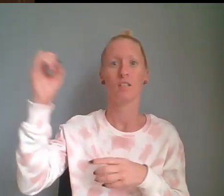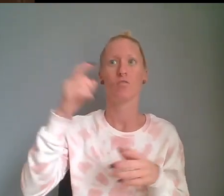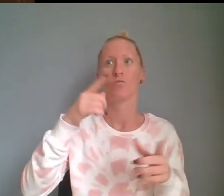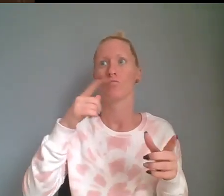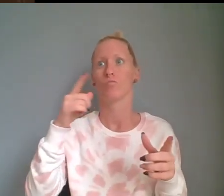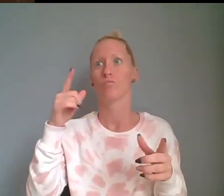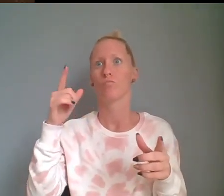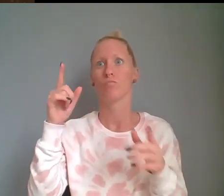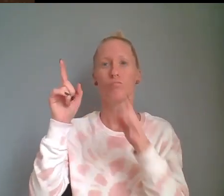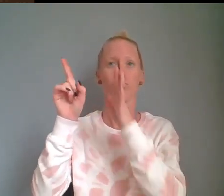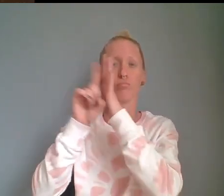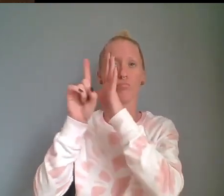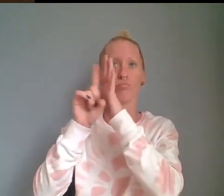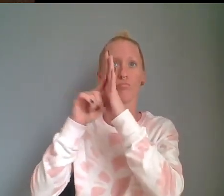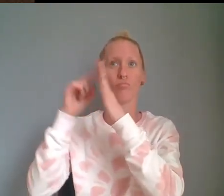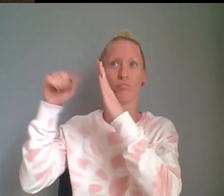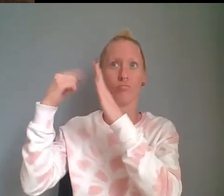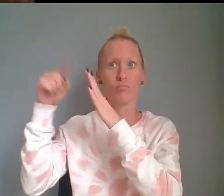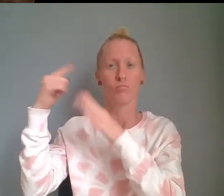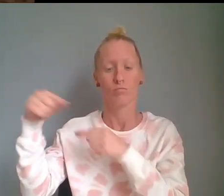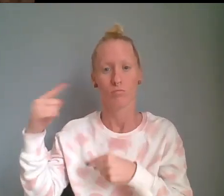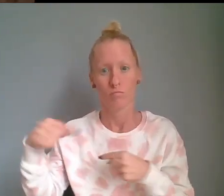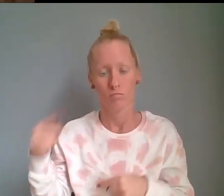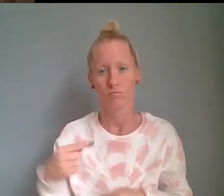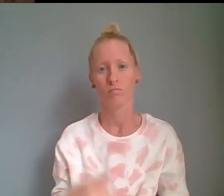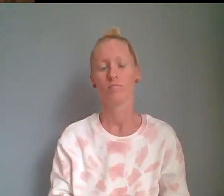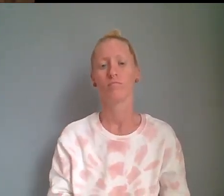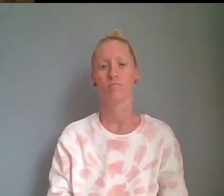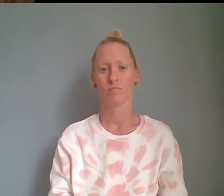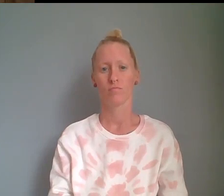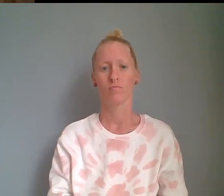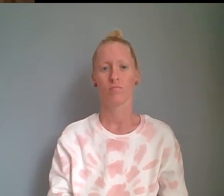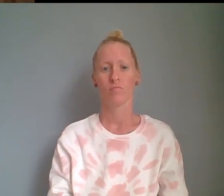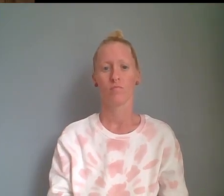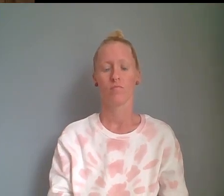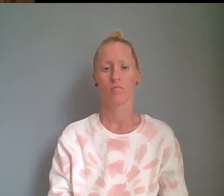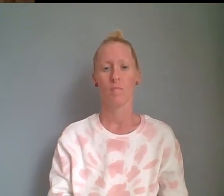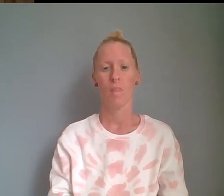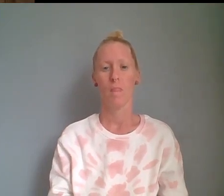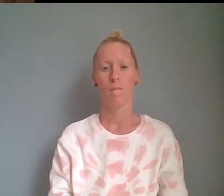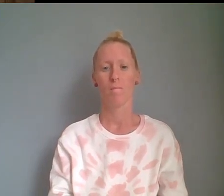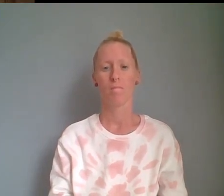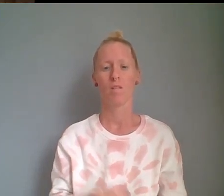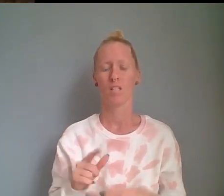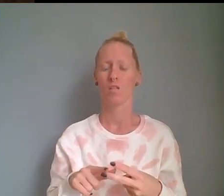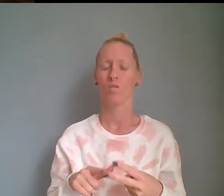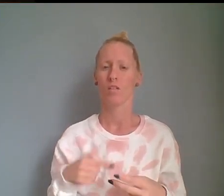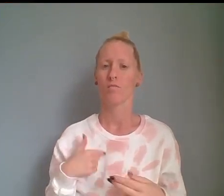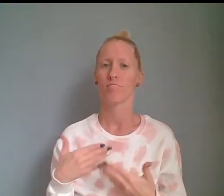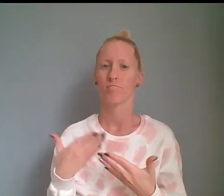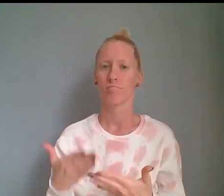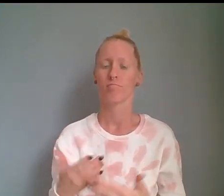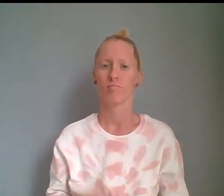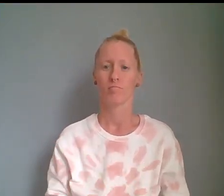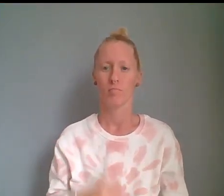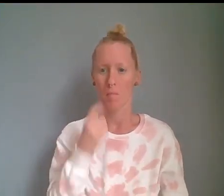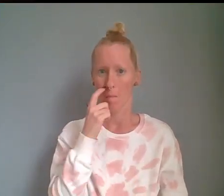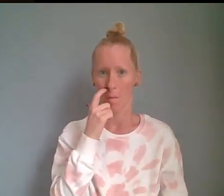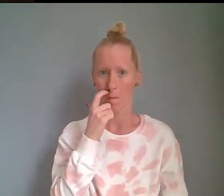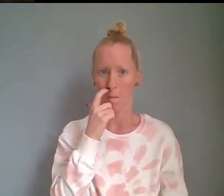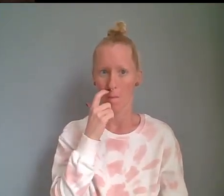thoughts can look like. And then the other one is I'll introduce whenever we do it.